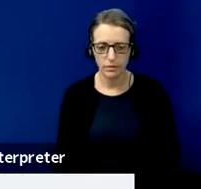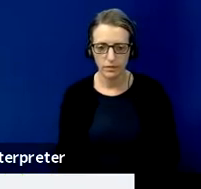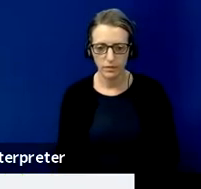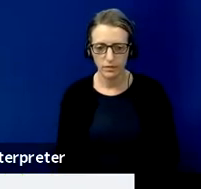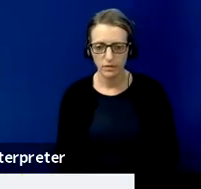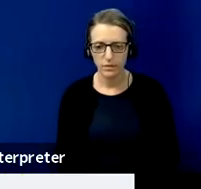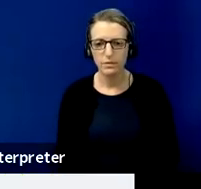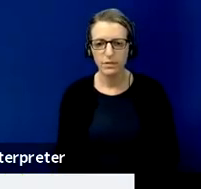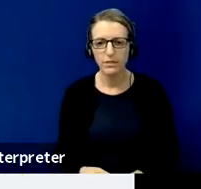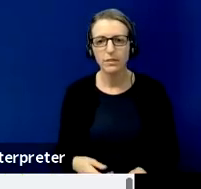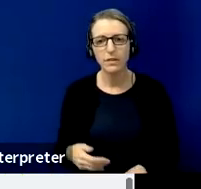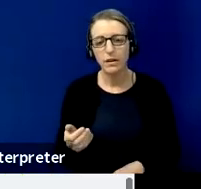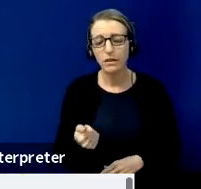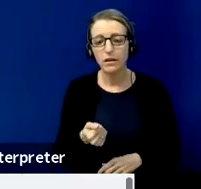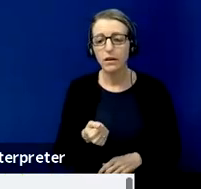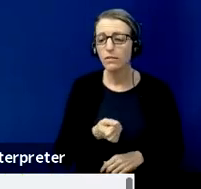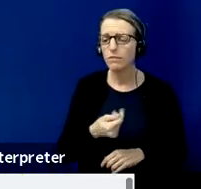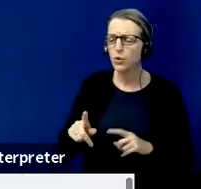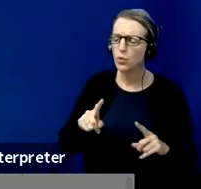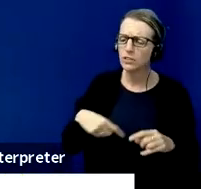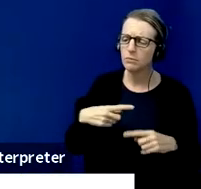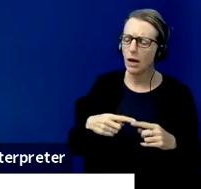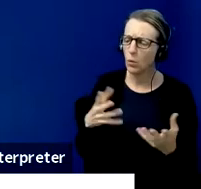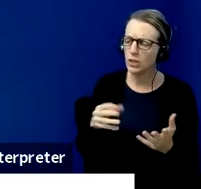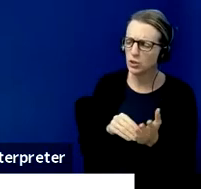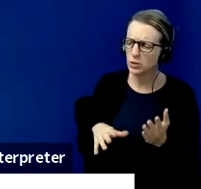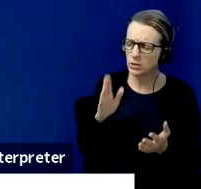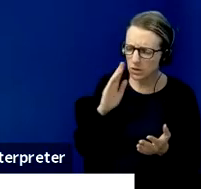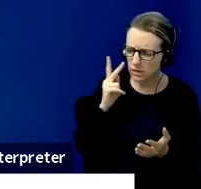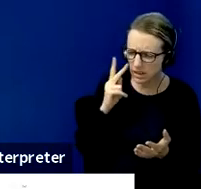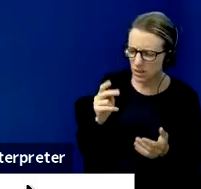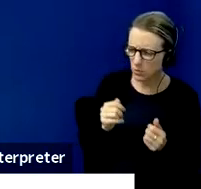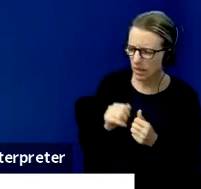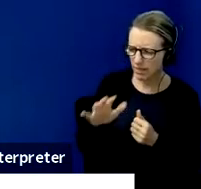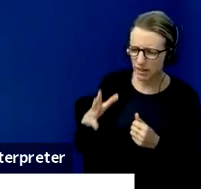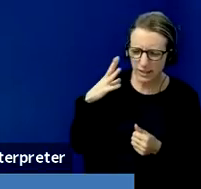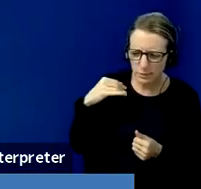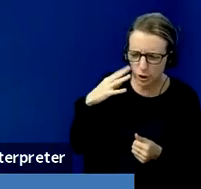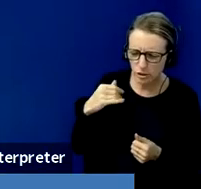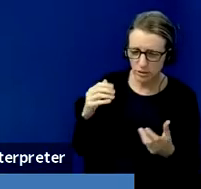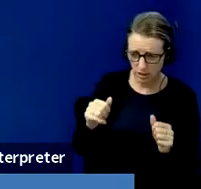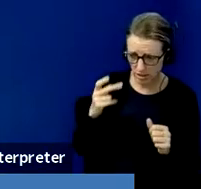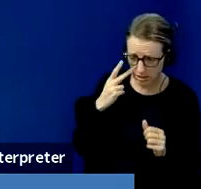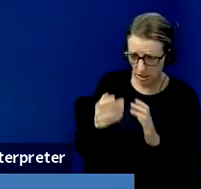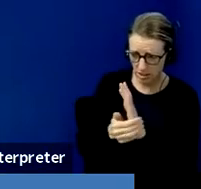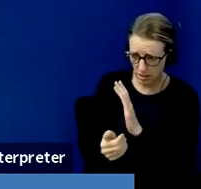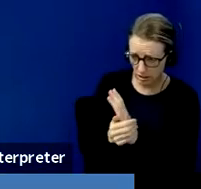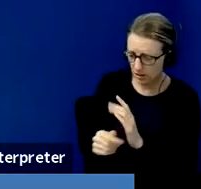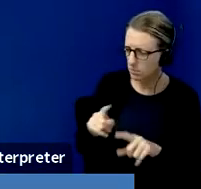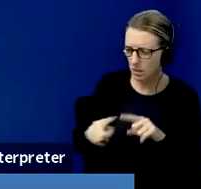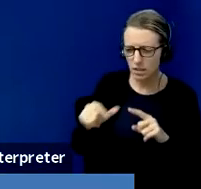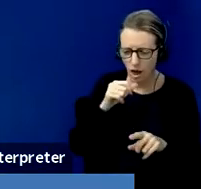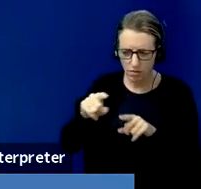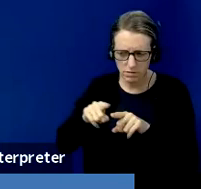Okay, there's a couple questions, Andrew, about what students would see during their experience. So would they be able to see those skills, just not the star